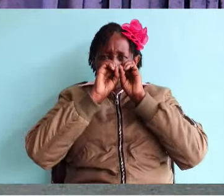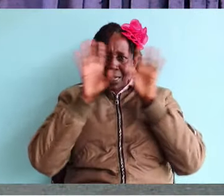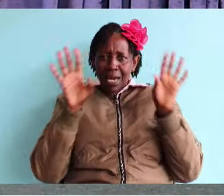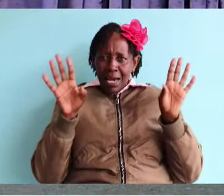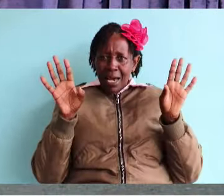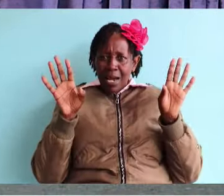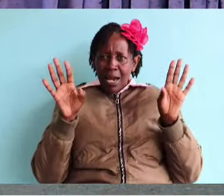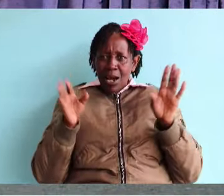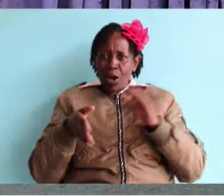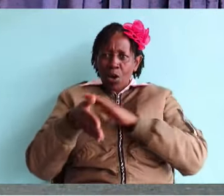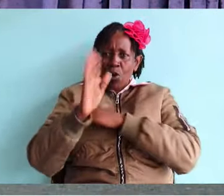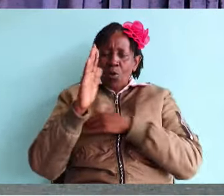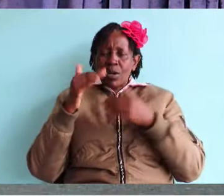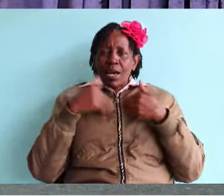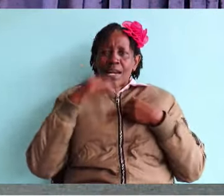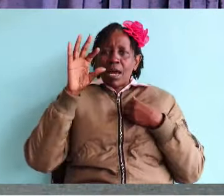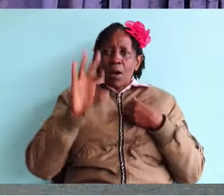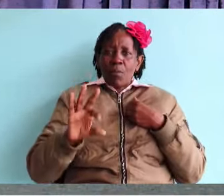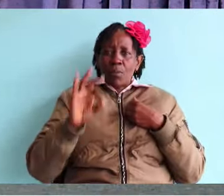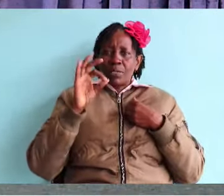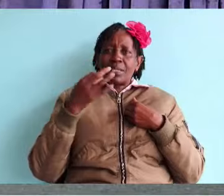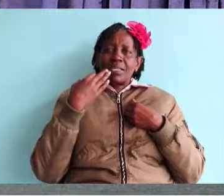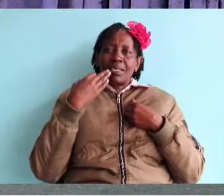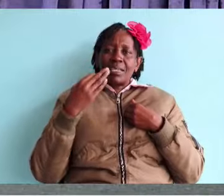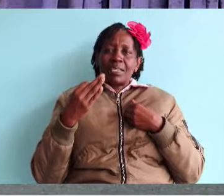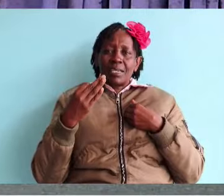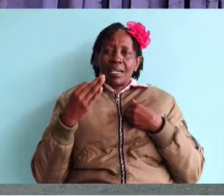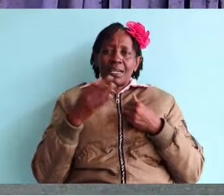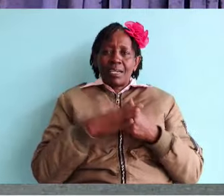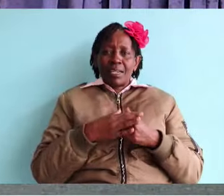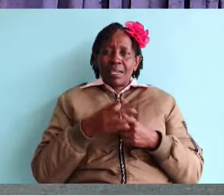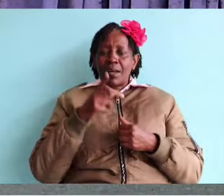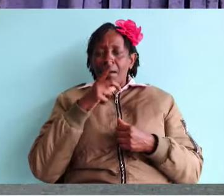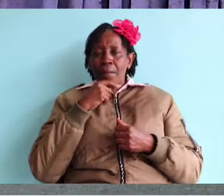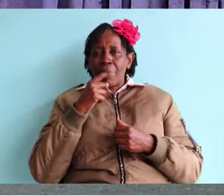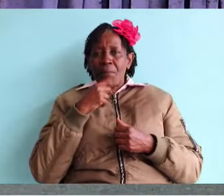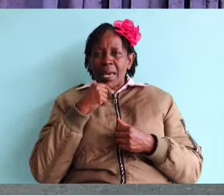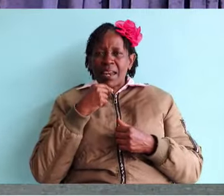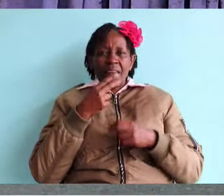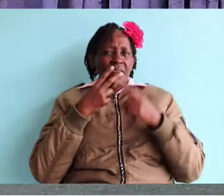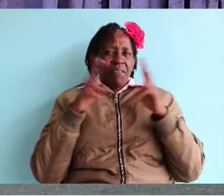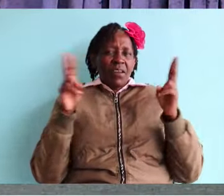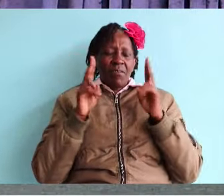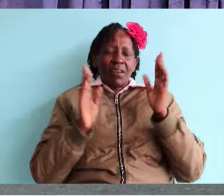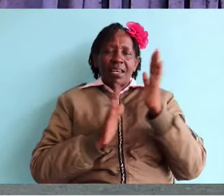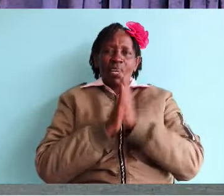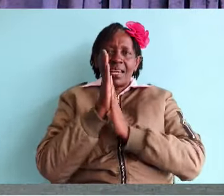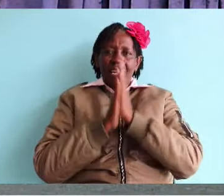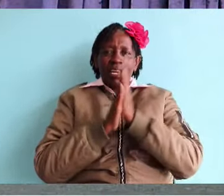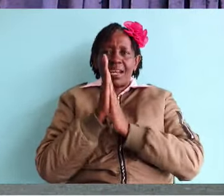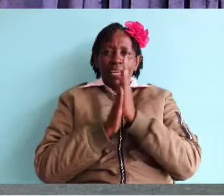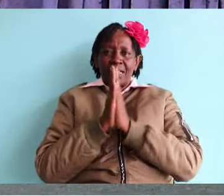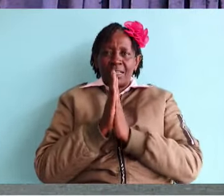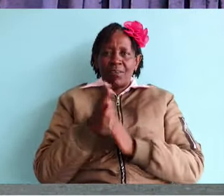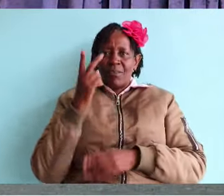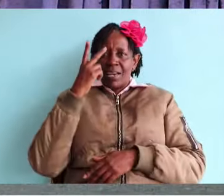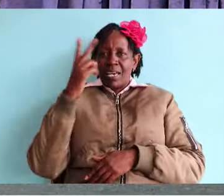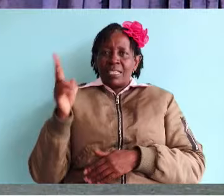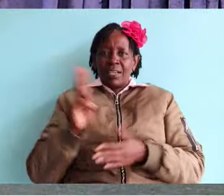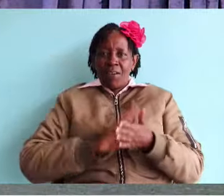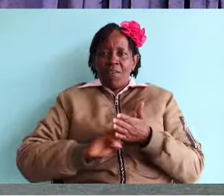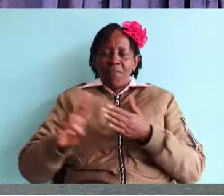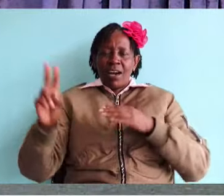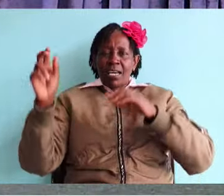these 300 men. And this is very interesting, and you see that also in verse 10,